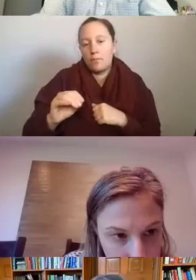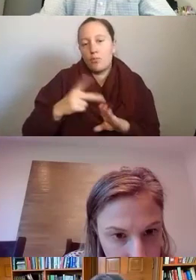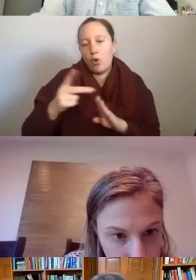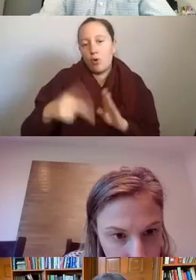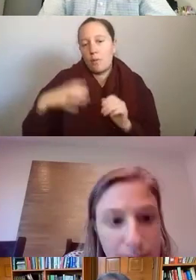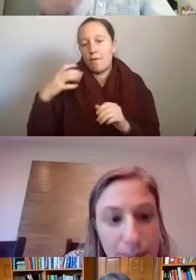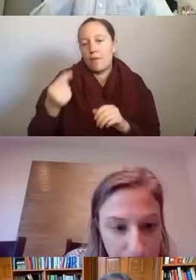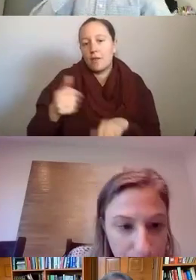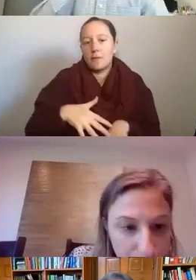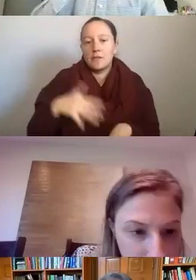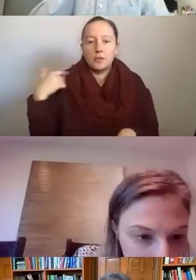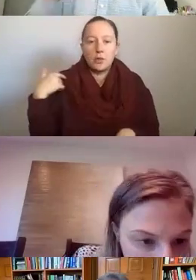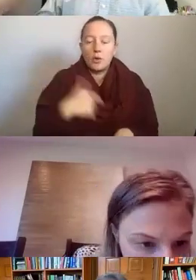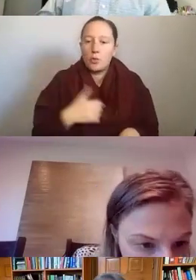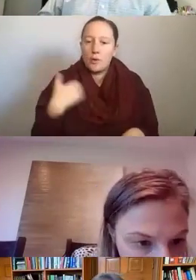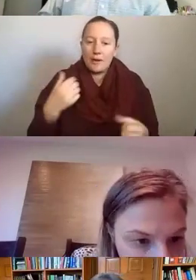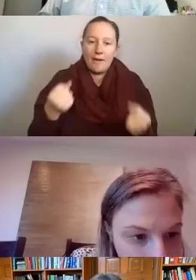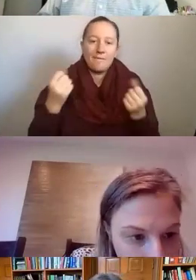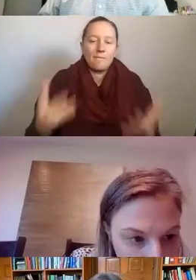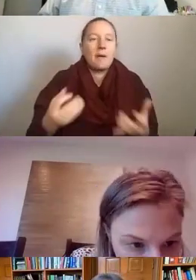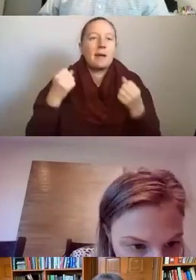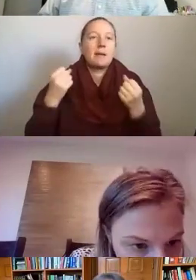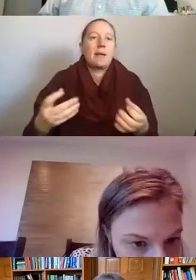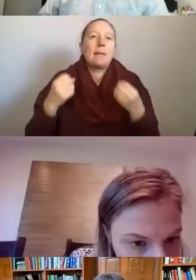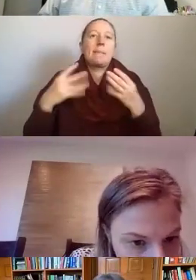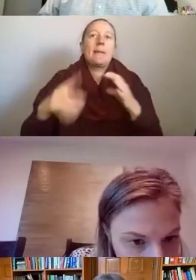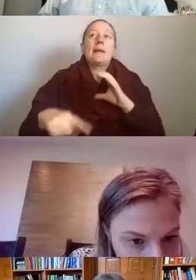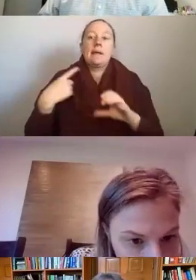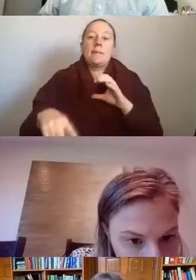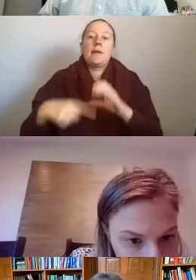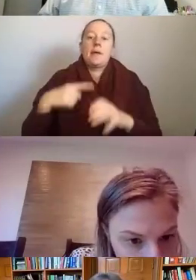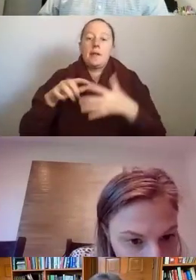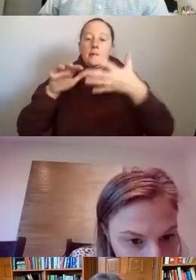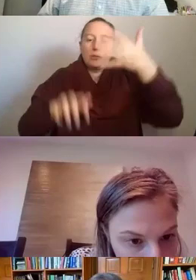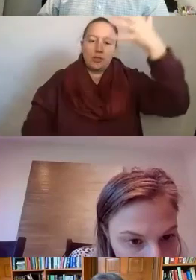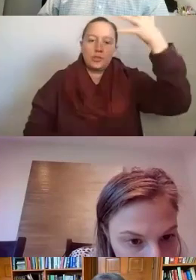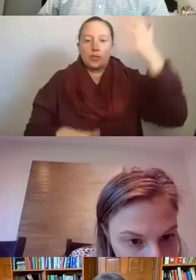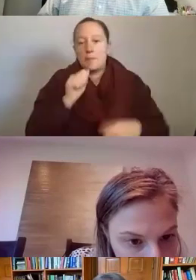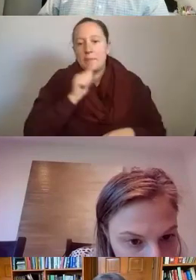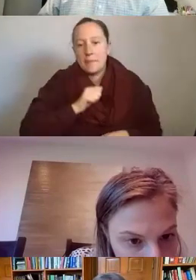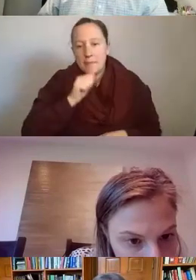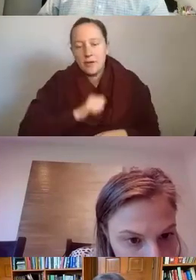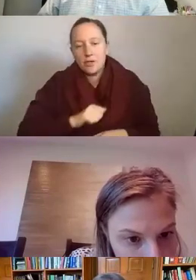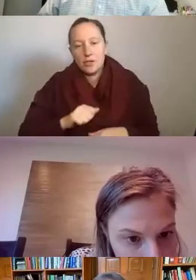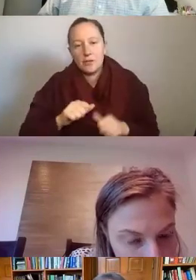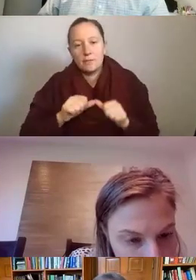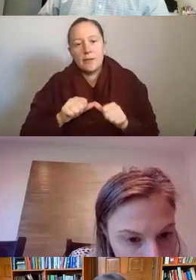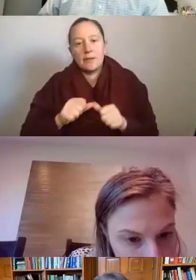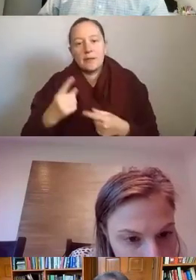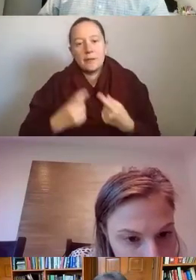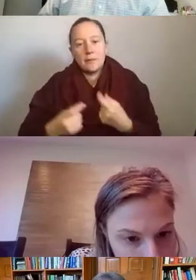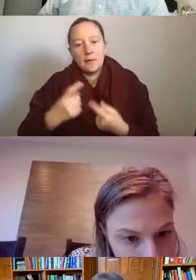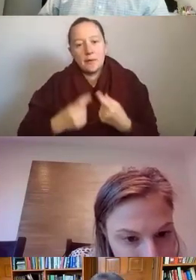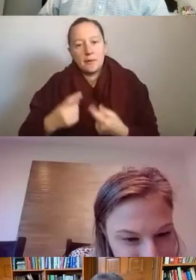have tons and tons of emails coming in all the time. Just be patient, keep asking us, be a